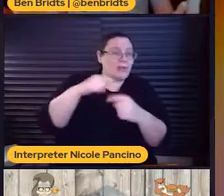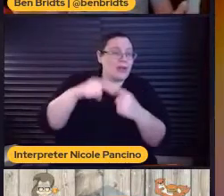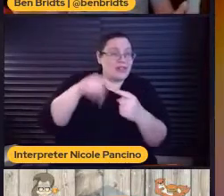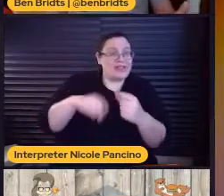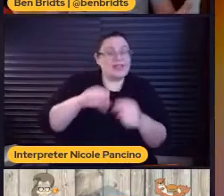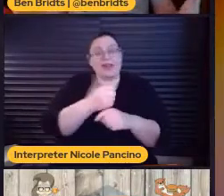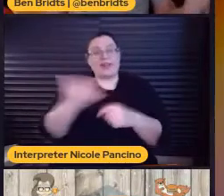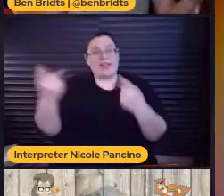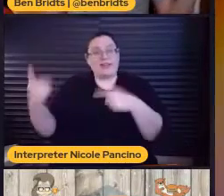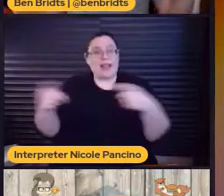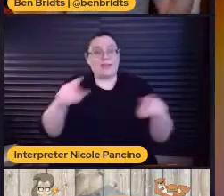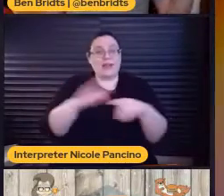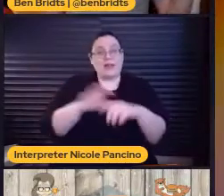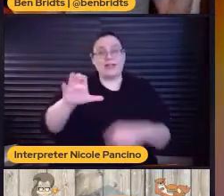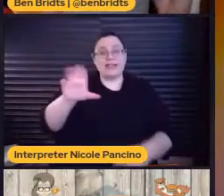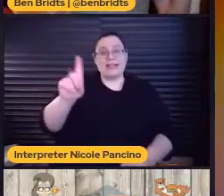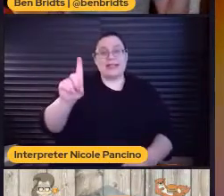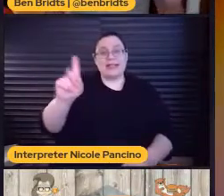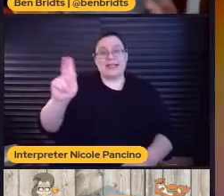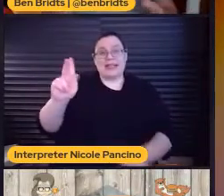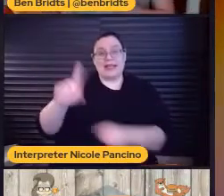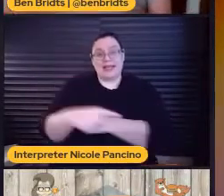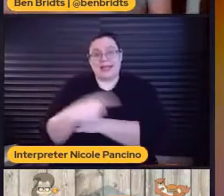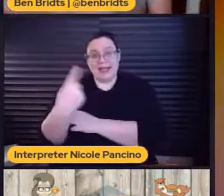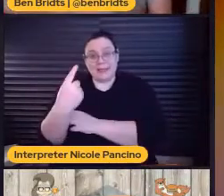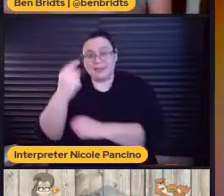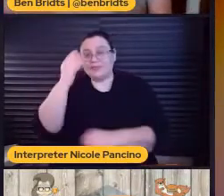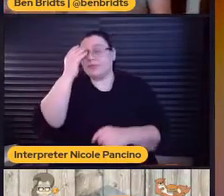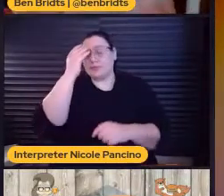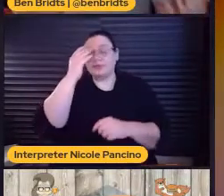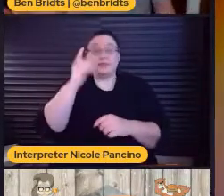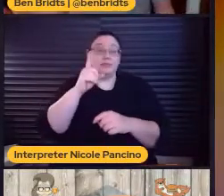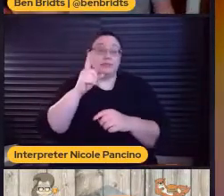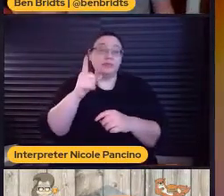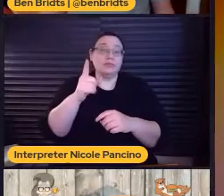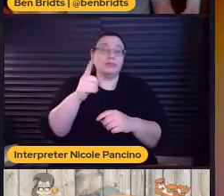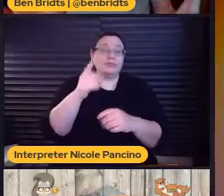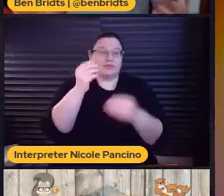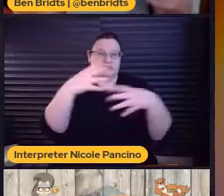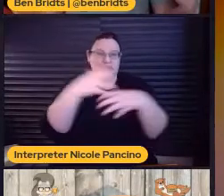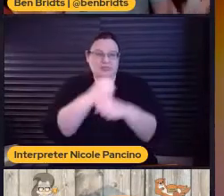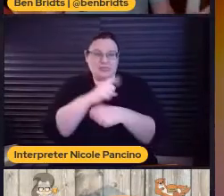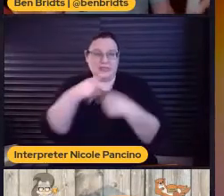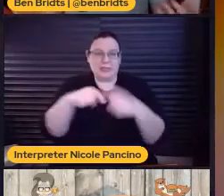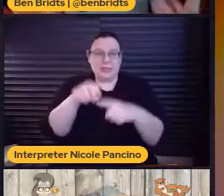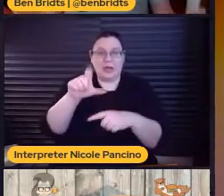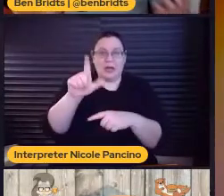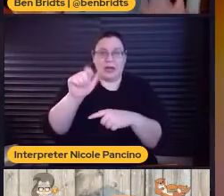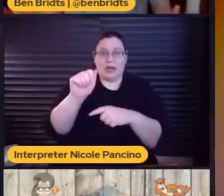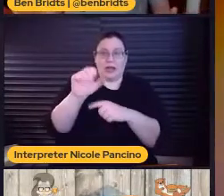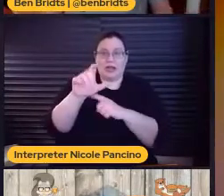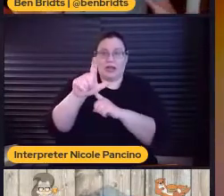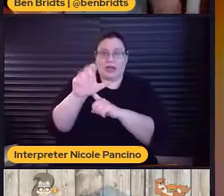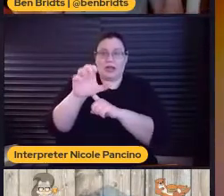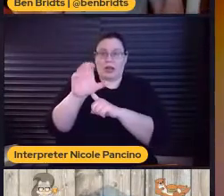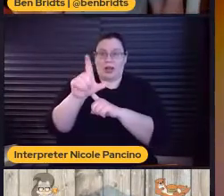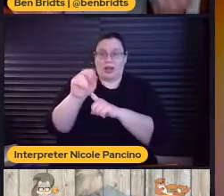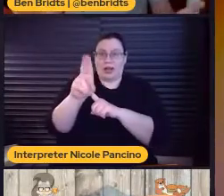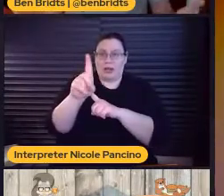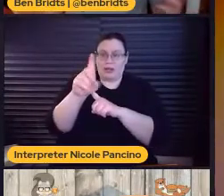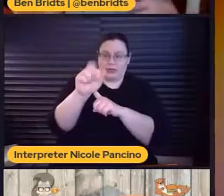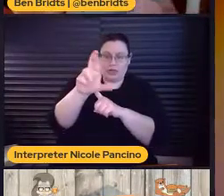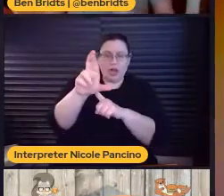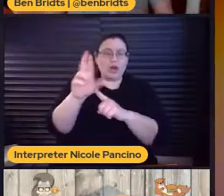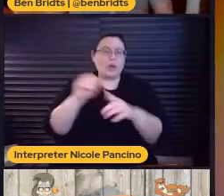on CDK Day. Very shortly about Cloudar. We're a premier AWS consulting partner and